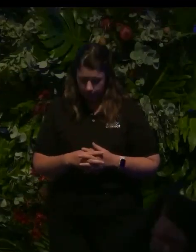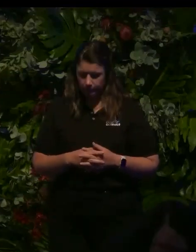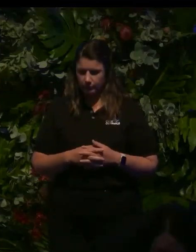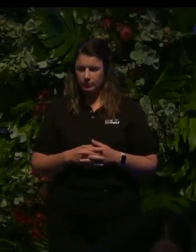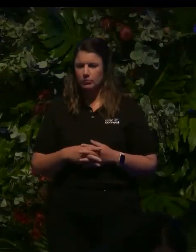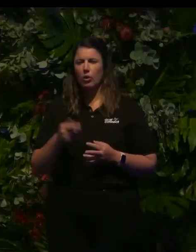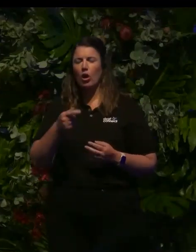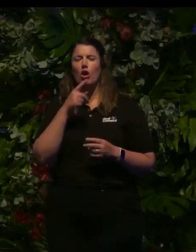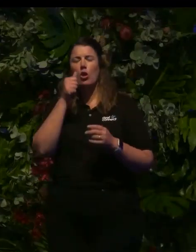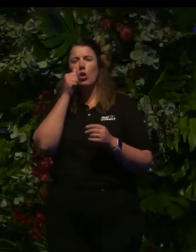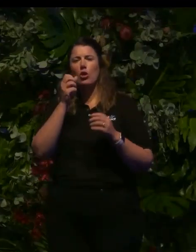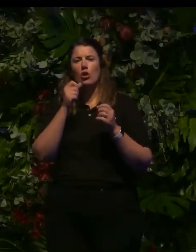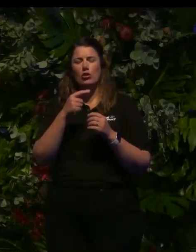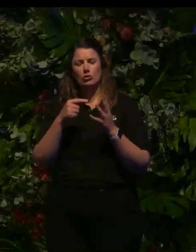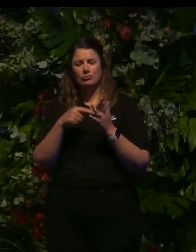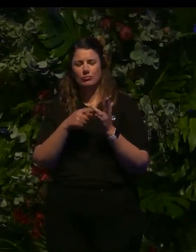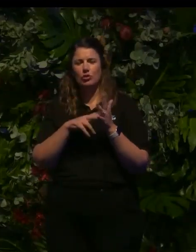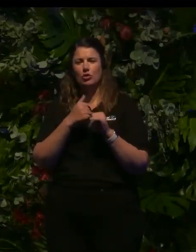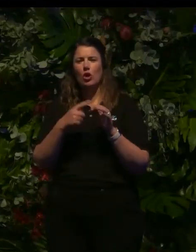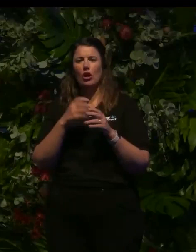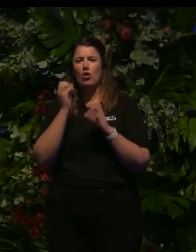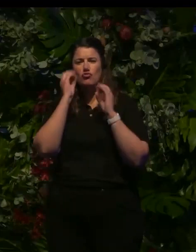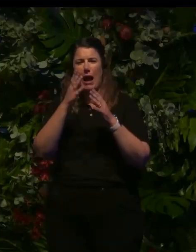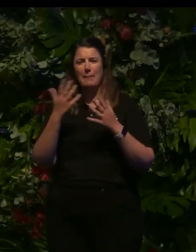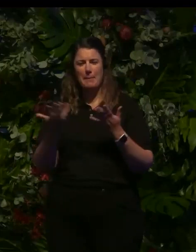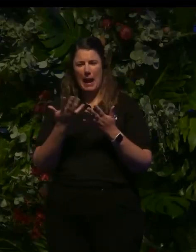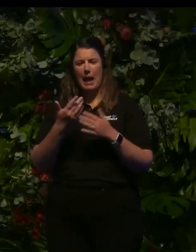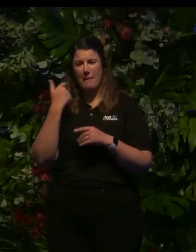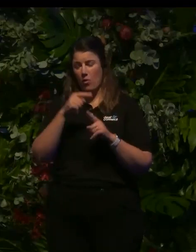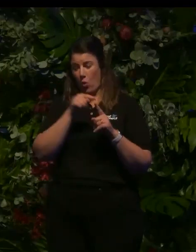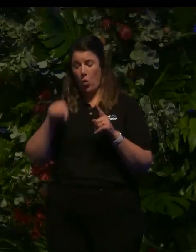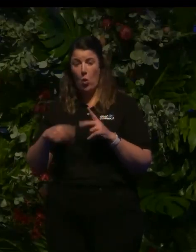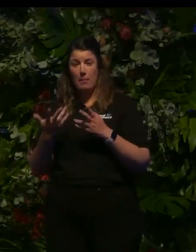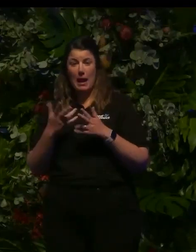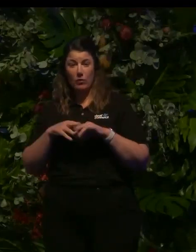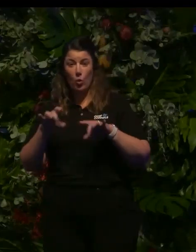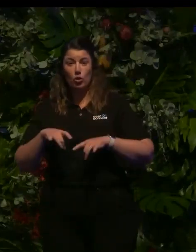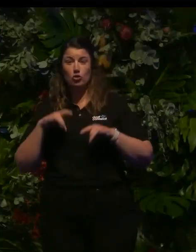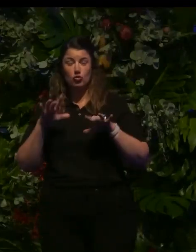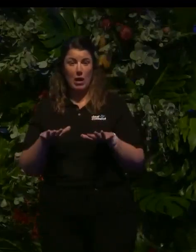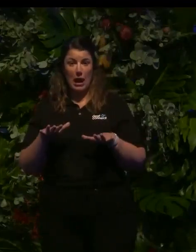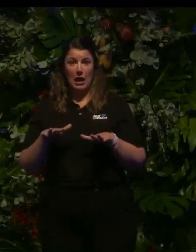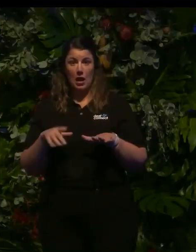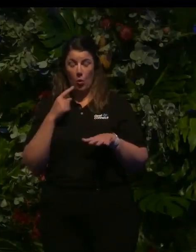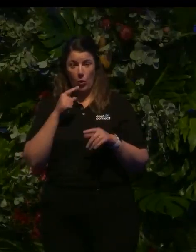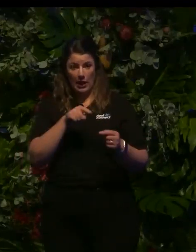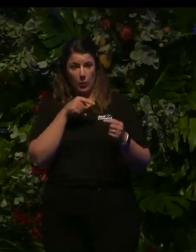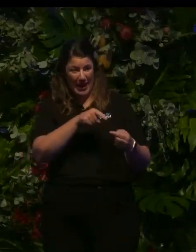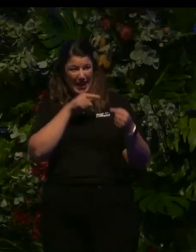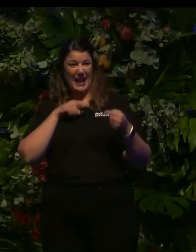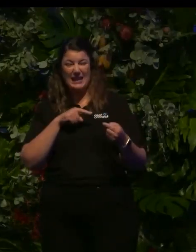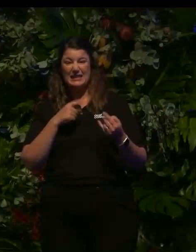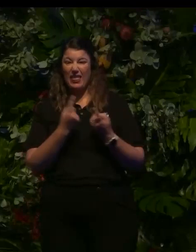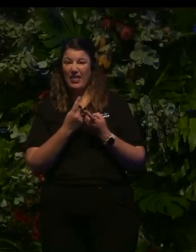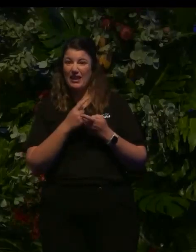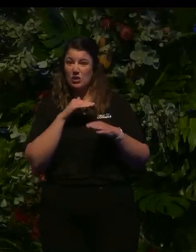rugby player who played, the Tongan rugby player who played for the Wallabies, that went viral when he said